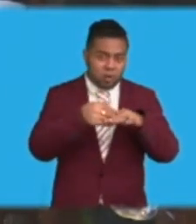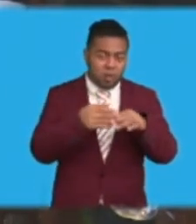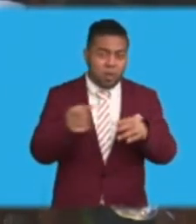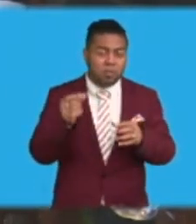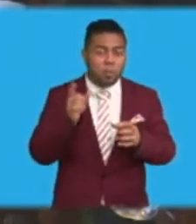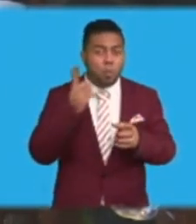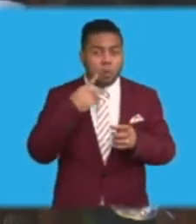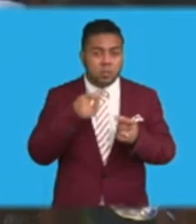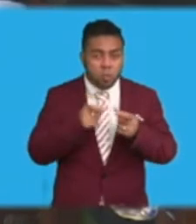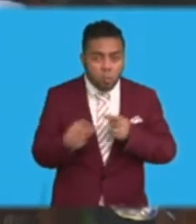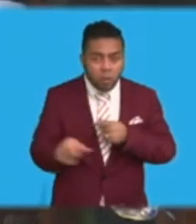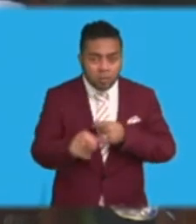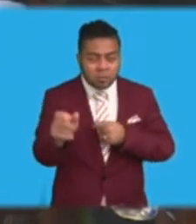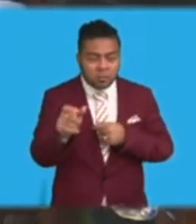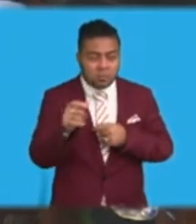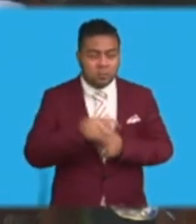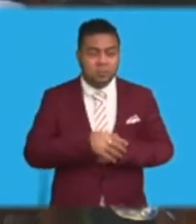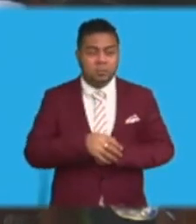catchment, particularly